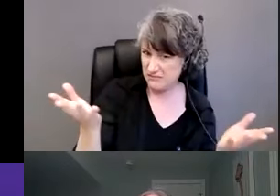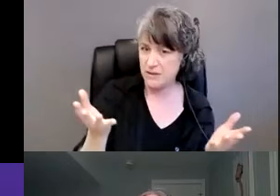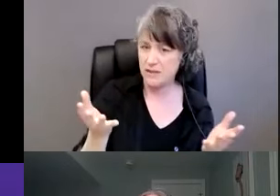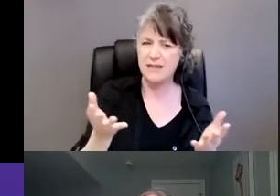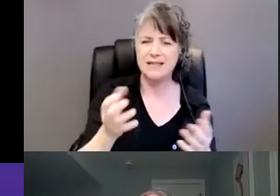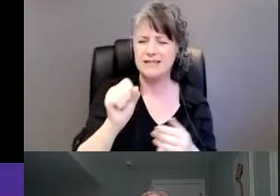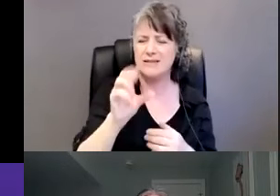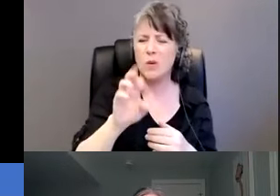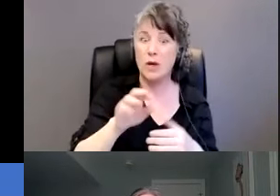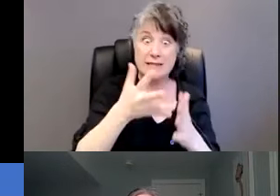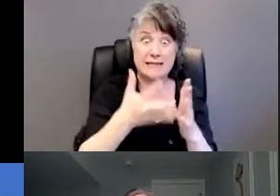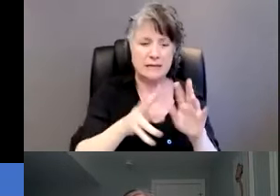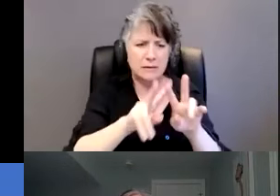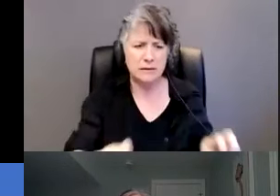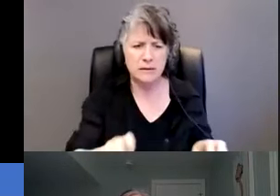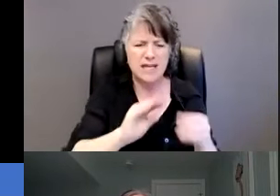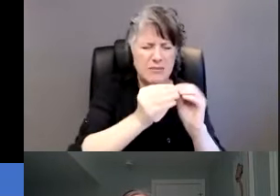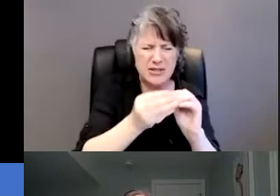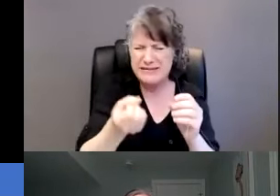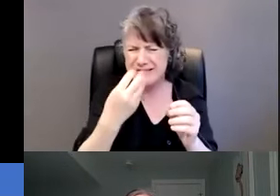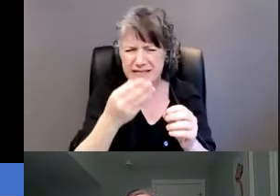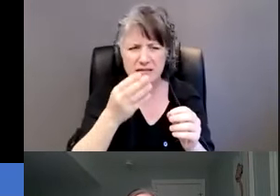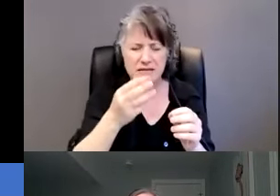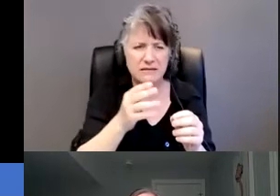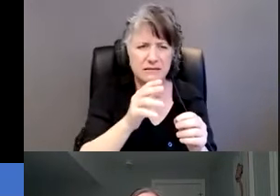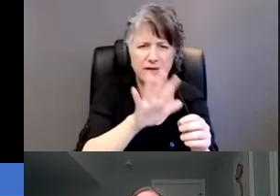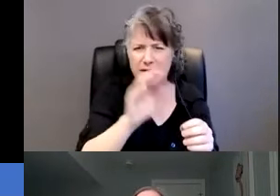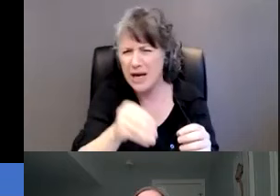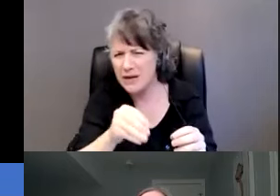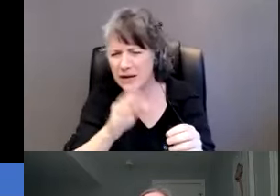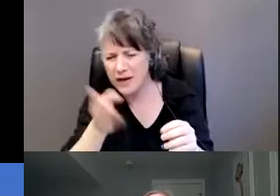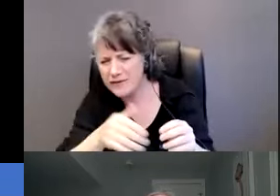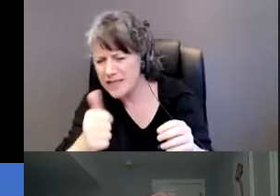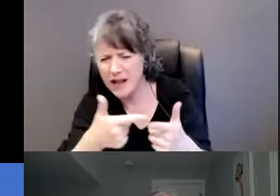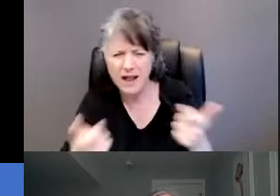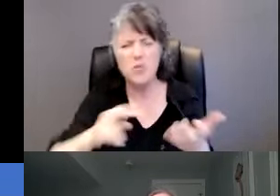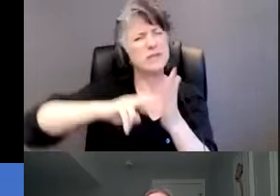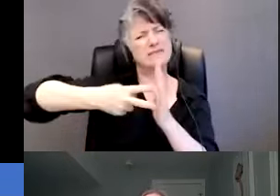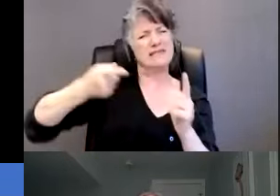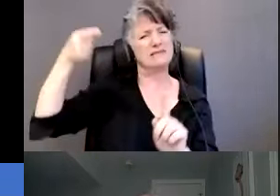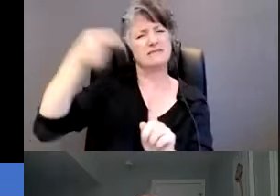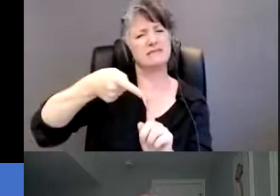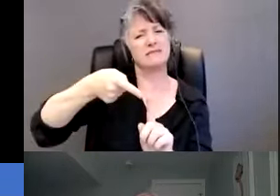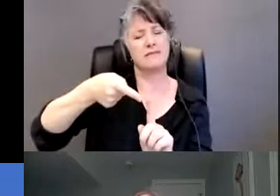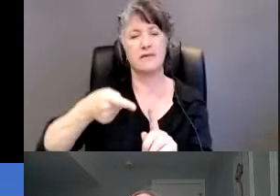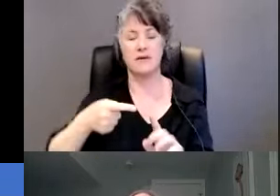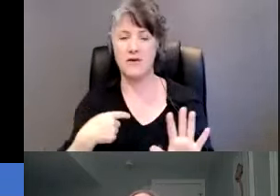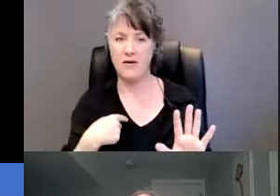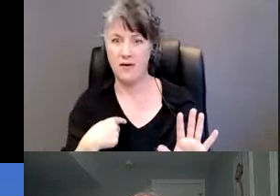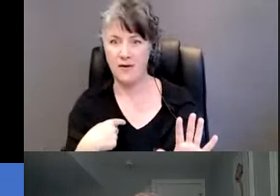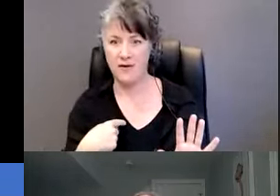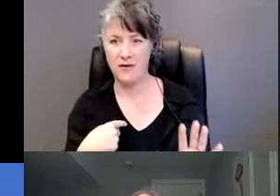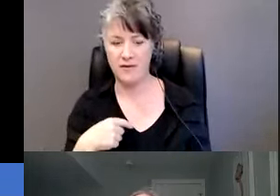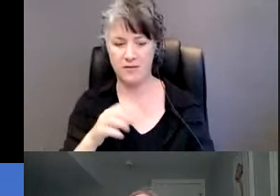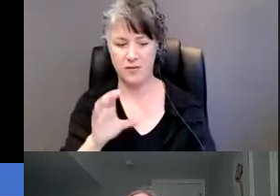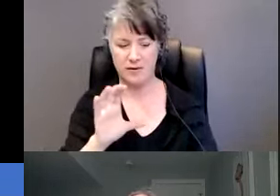do those actually translate to and what do they actually mean? So what I can say is that I'm not an authority